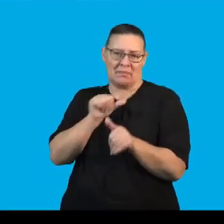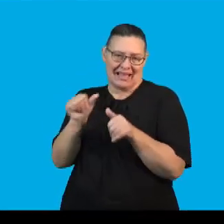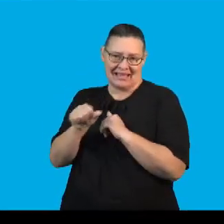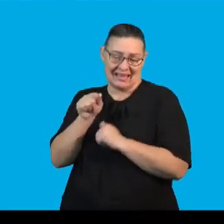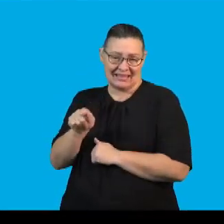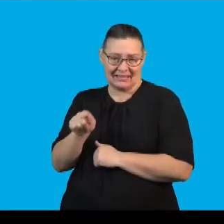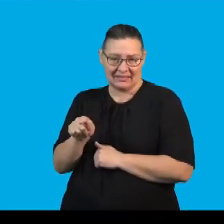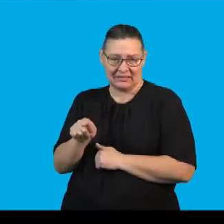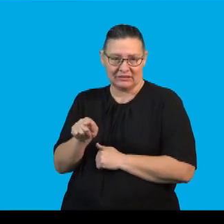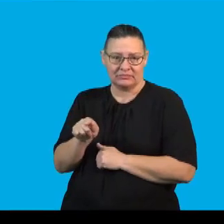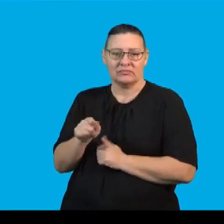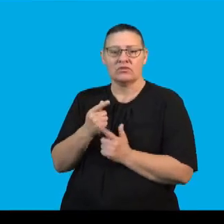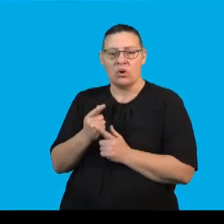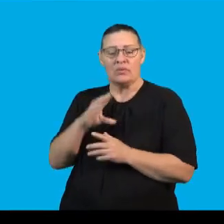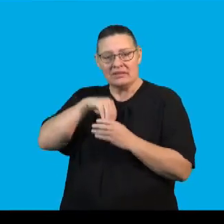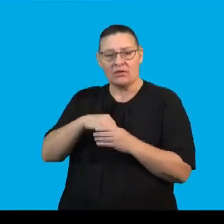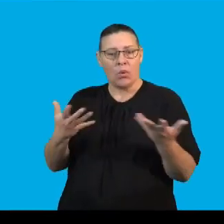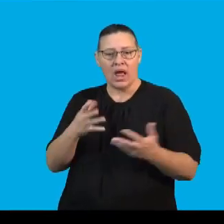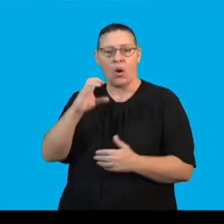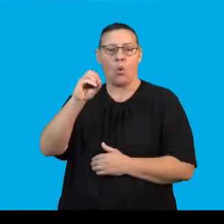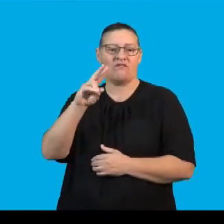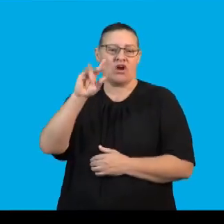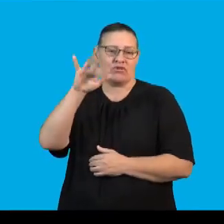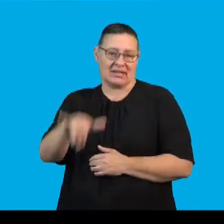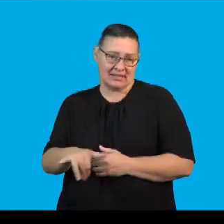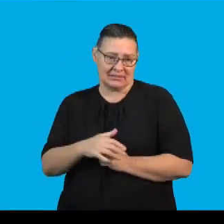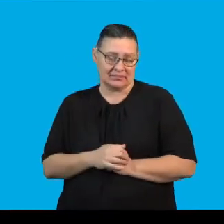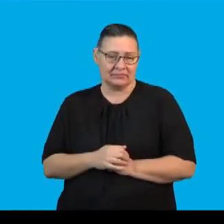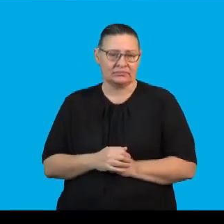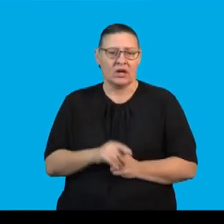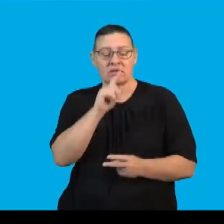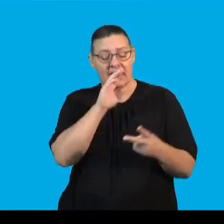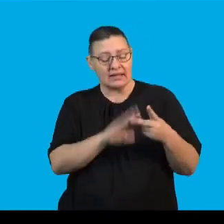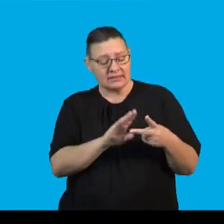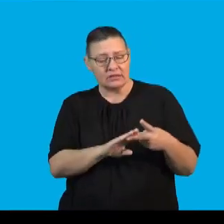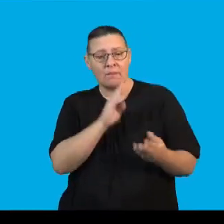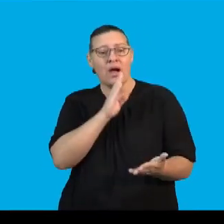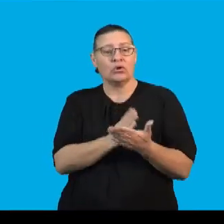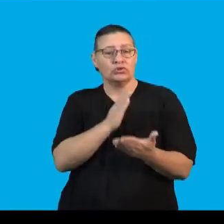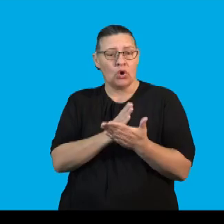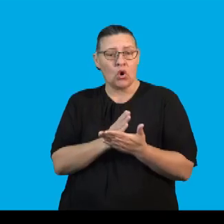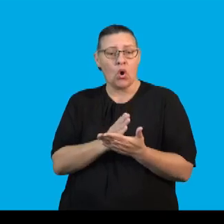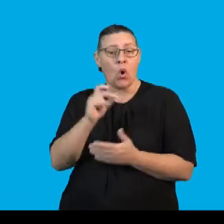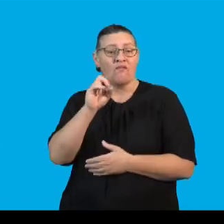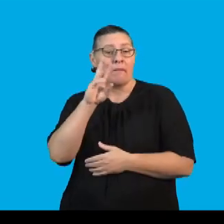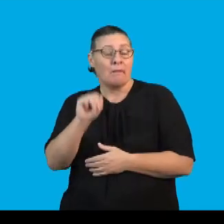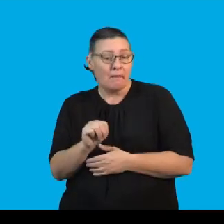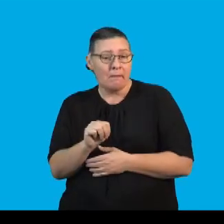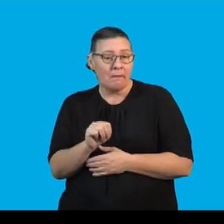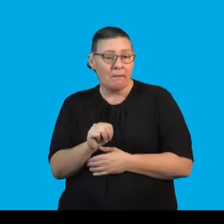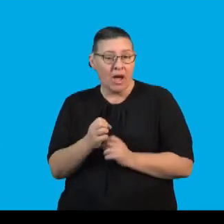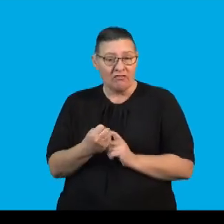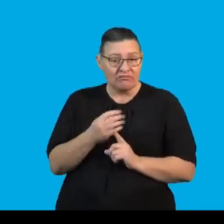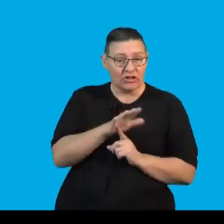be fertilized. And this process happens in the ovary. The second one is to ensure if the egg is